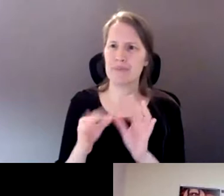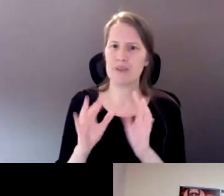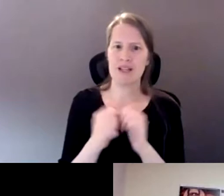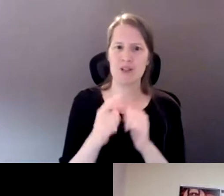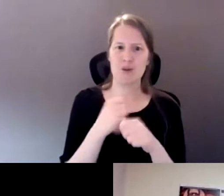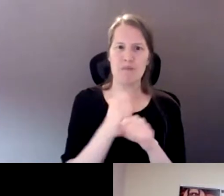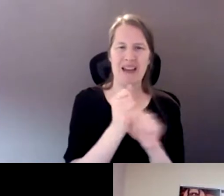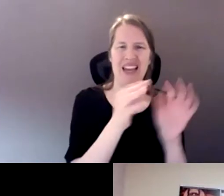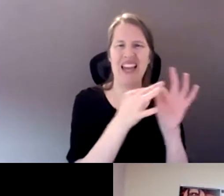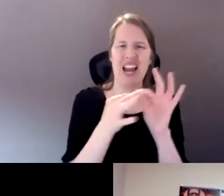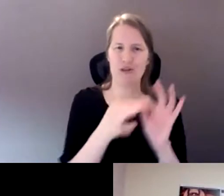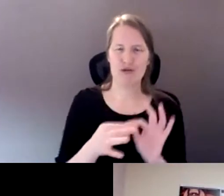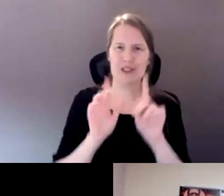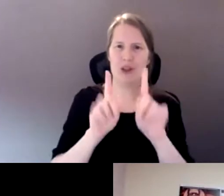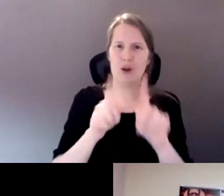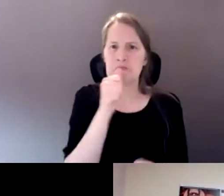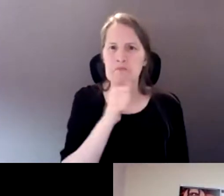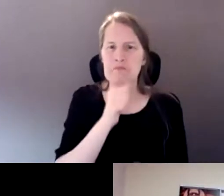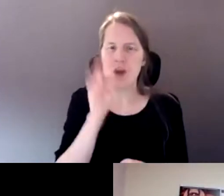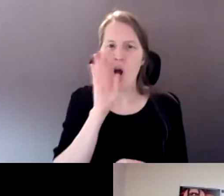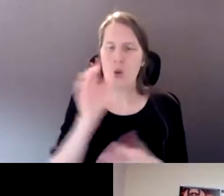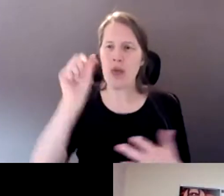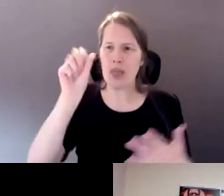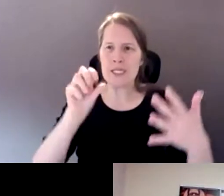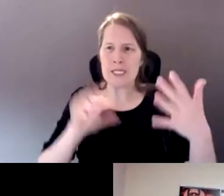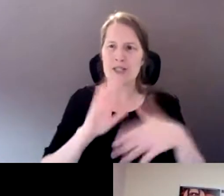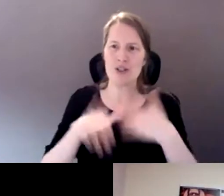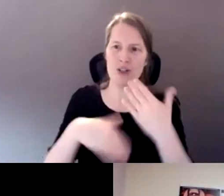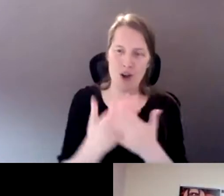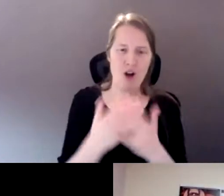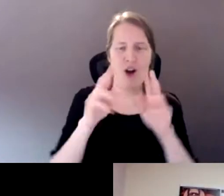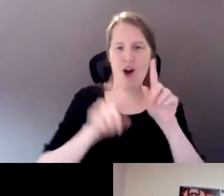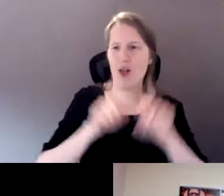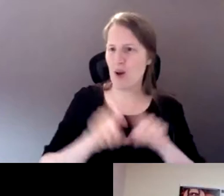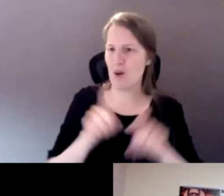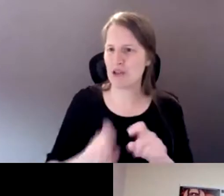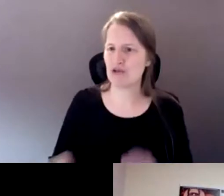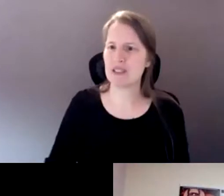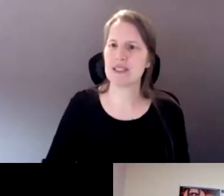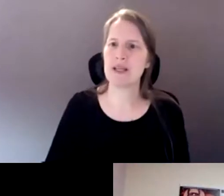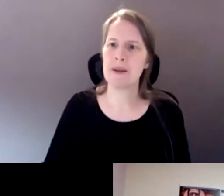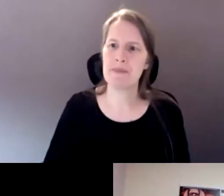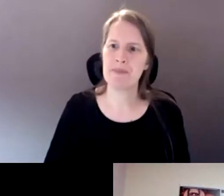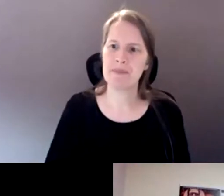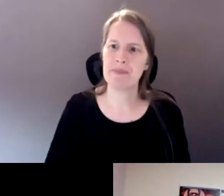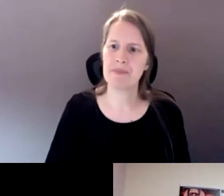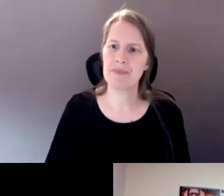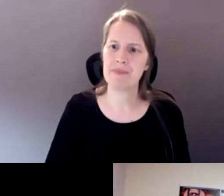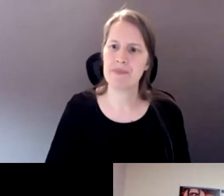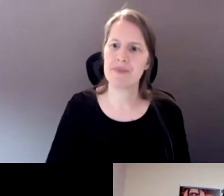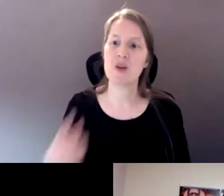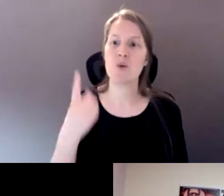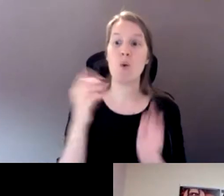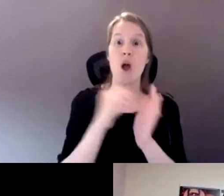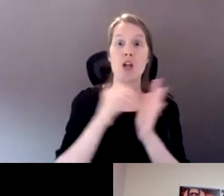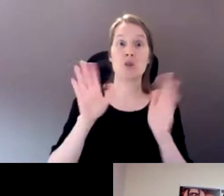make connections. So hang on, I promise I will get to everybody's questions. But I want to ask one from a student